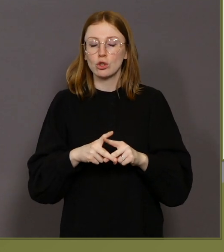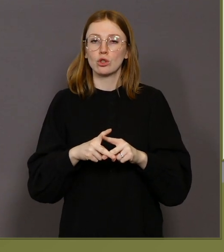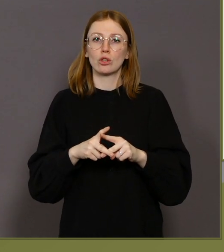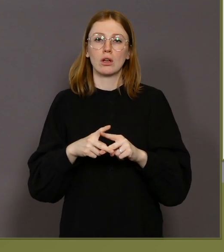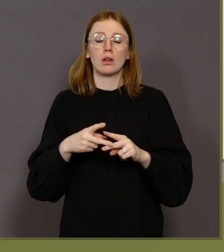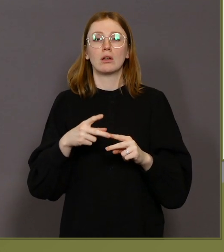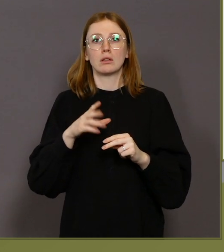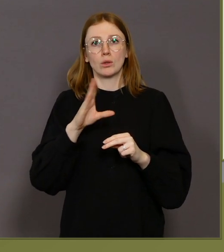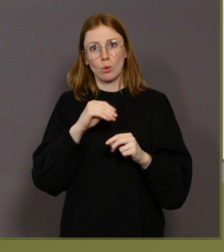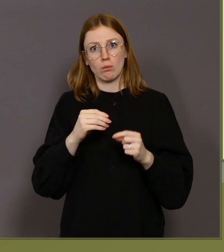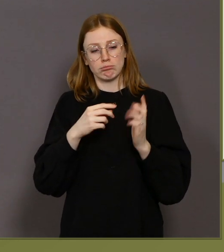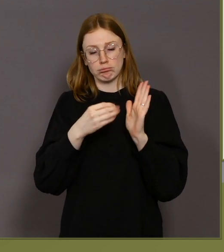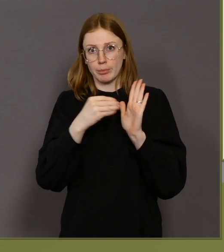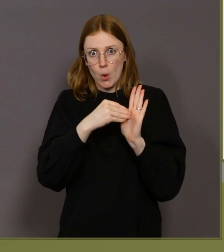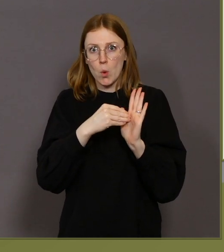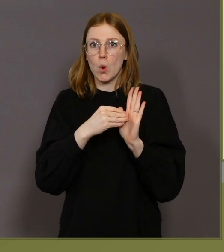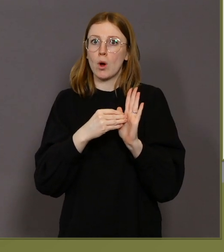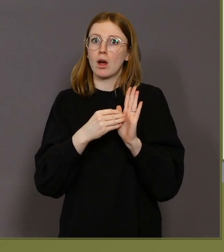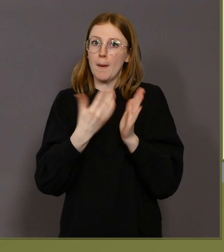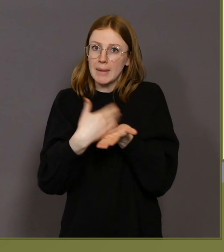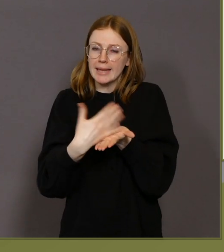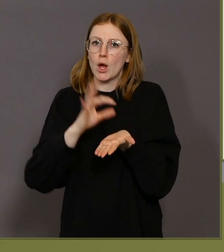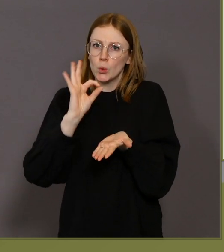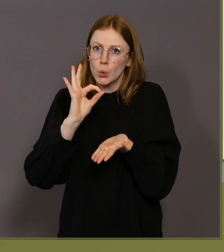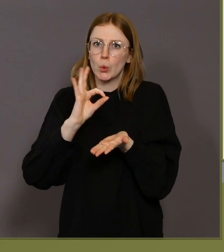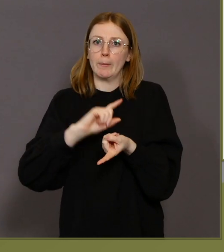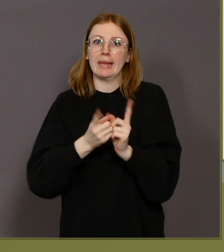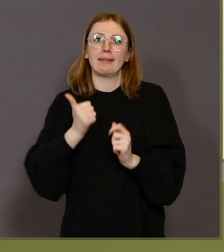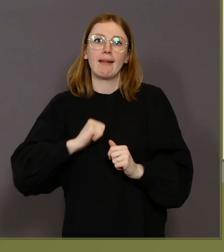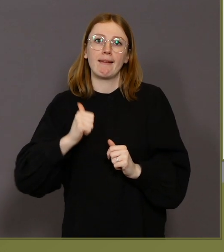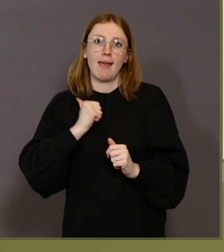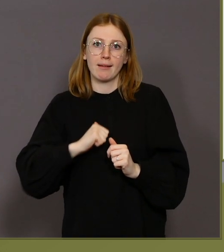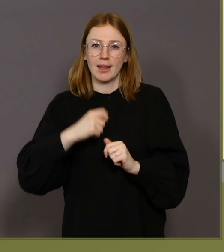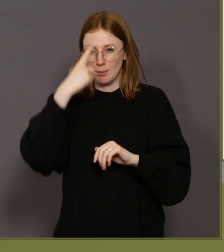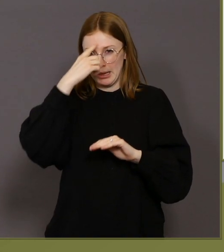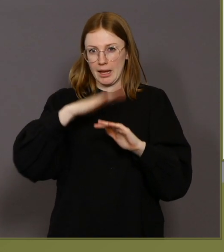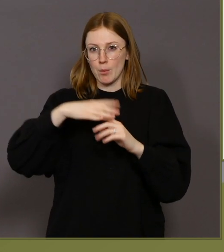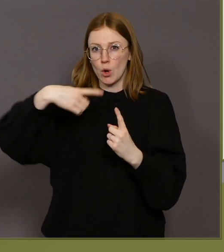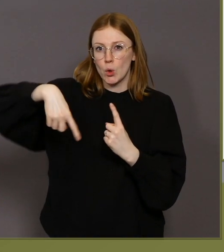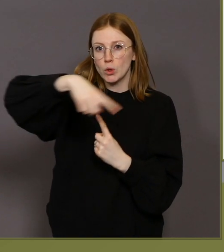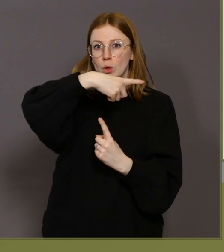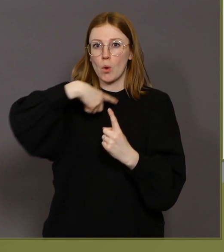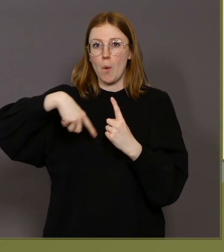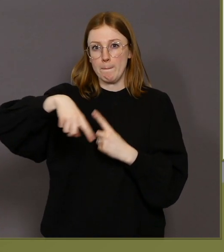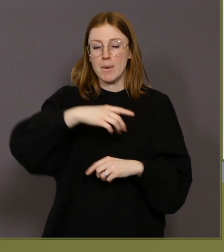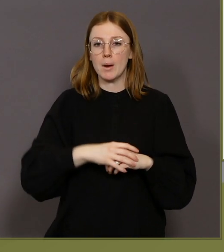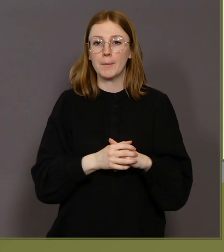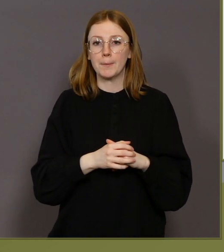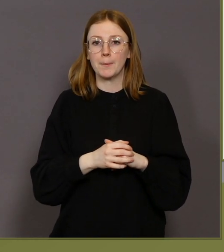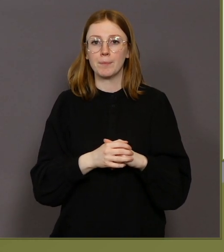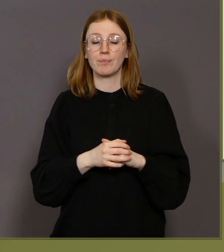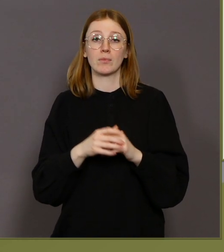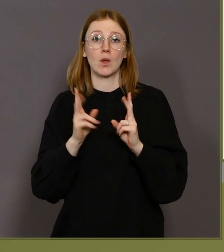what needs to be done to make it accessible also from the surroundings in the built environment. We need to